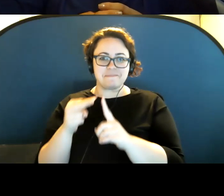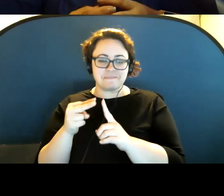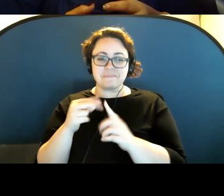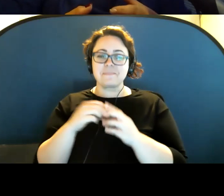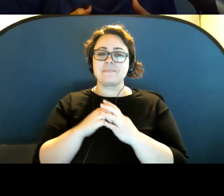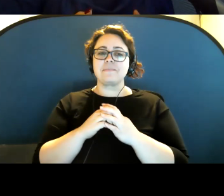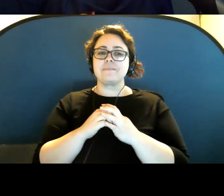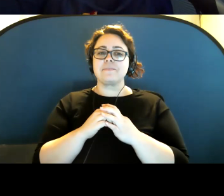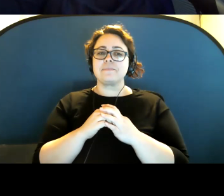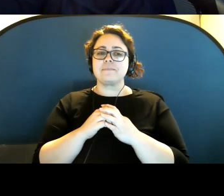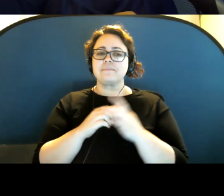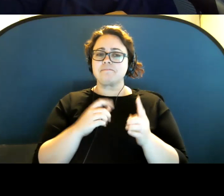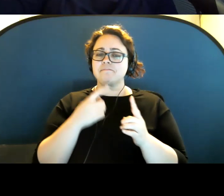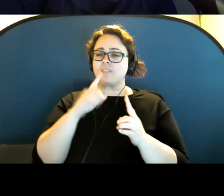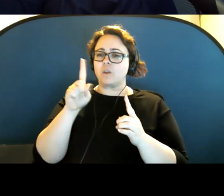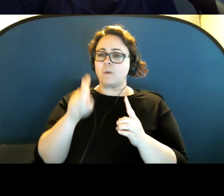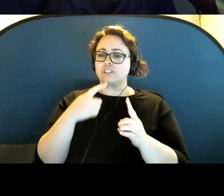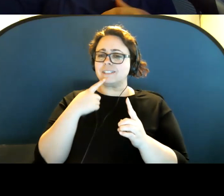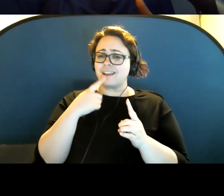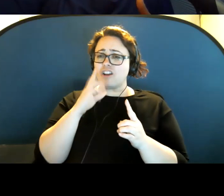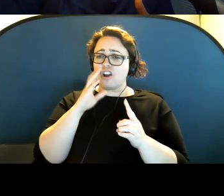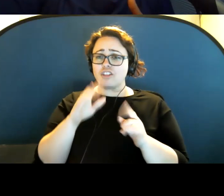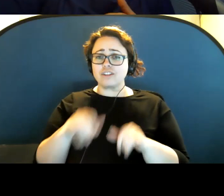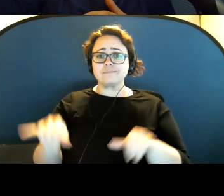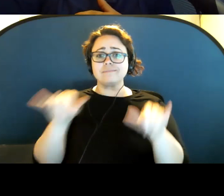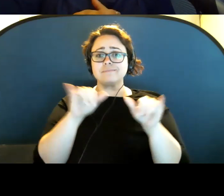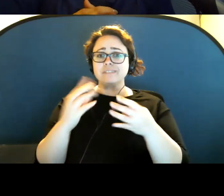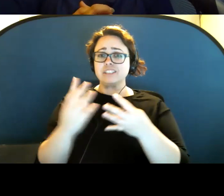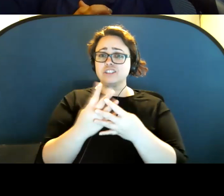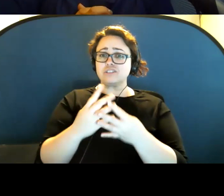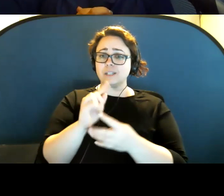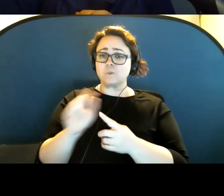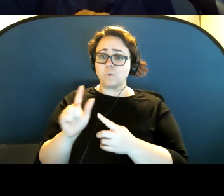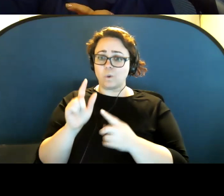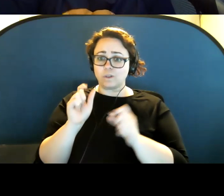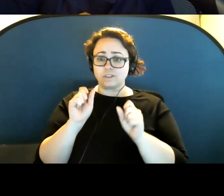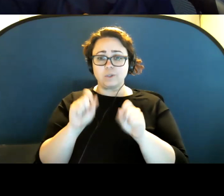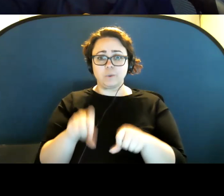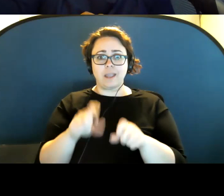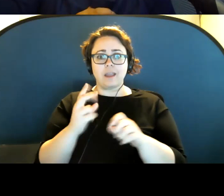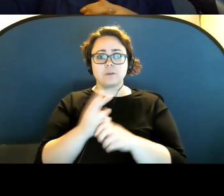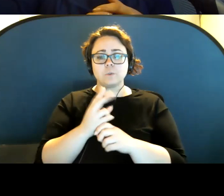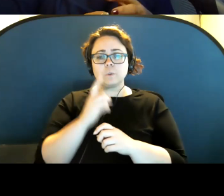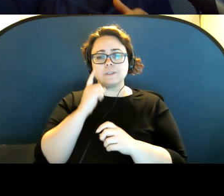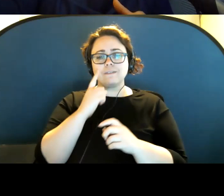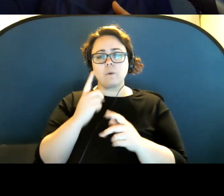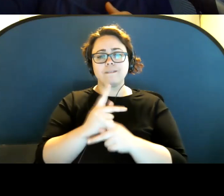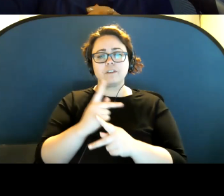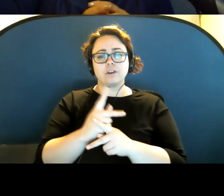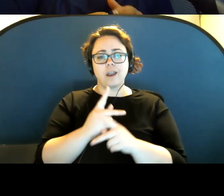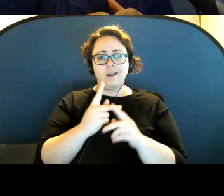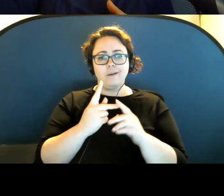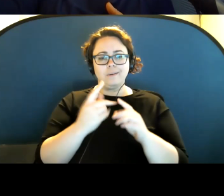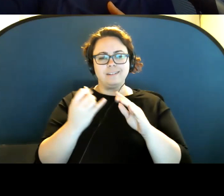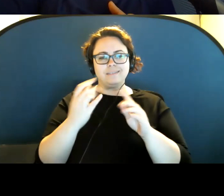there universal screening tools that you can use to understand individual situation-related social isolation? And I know there's some great tools